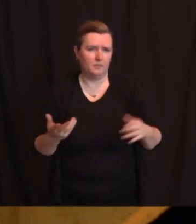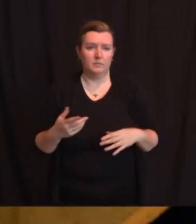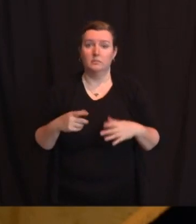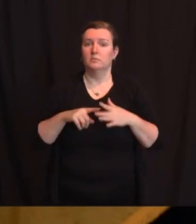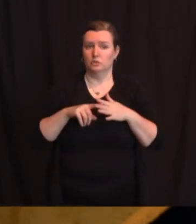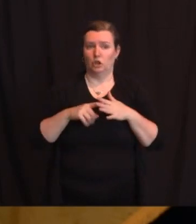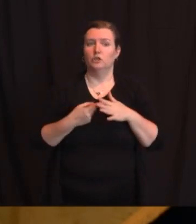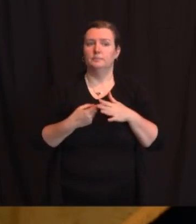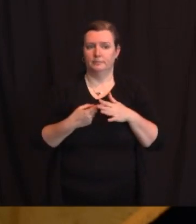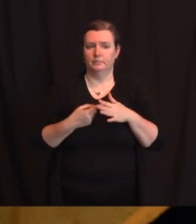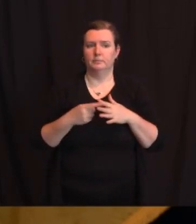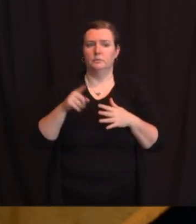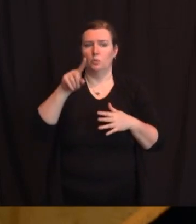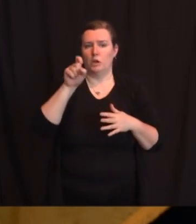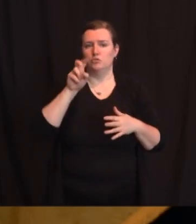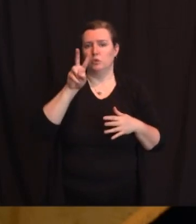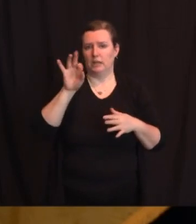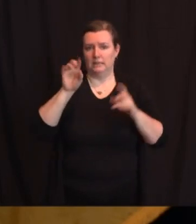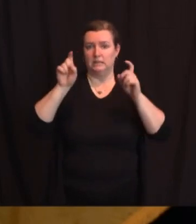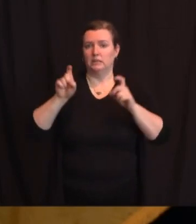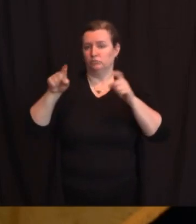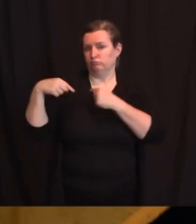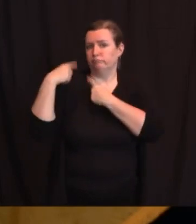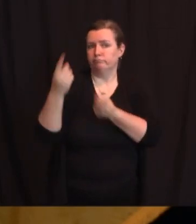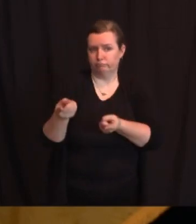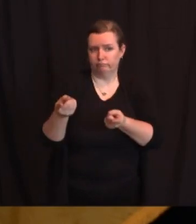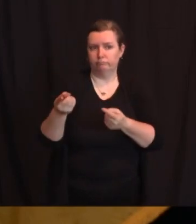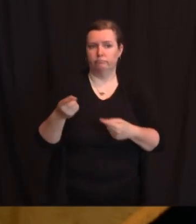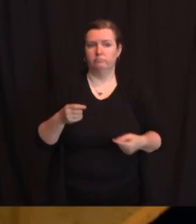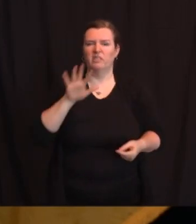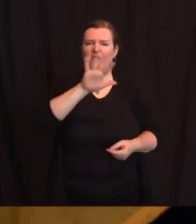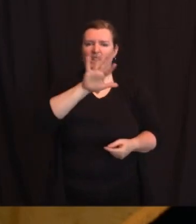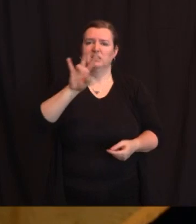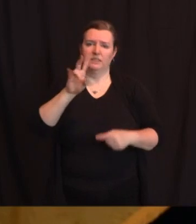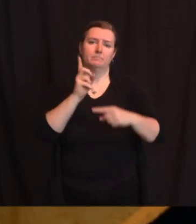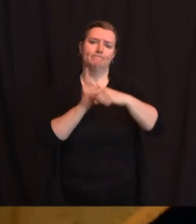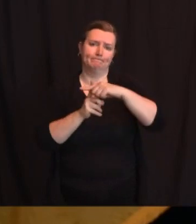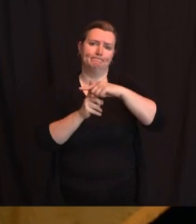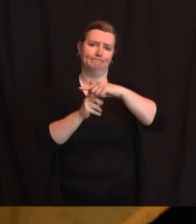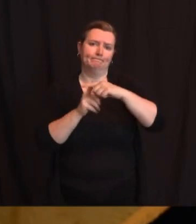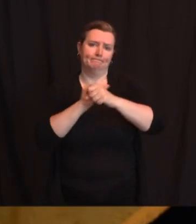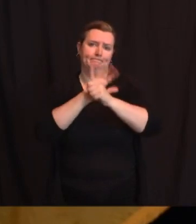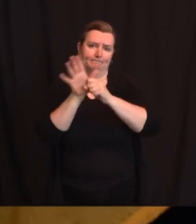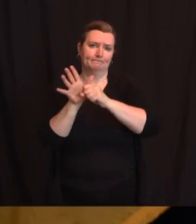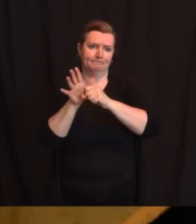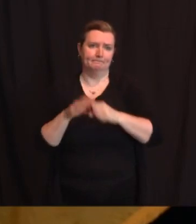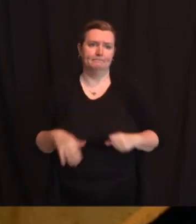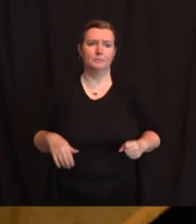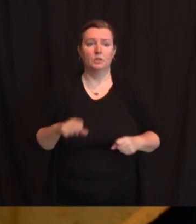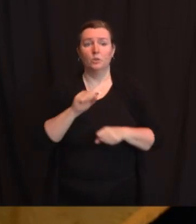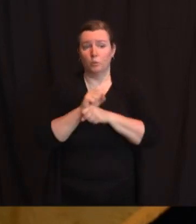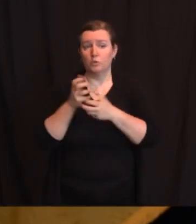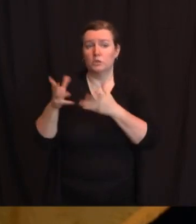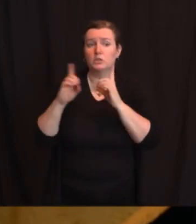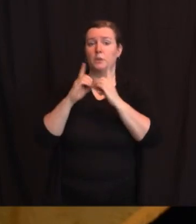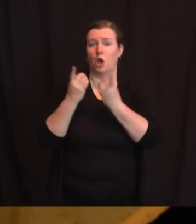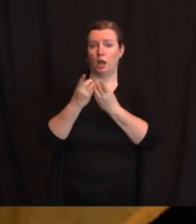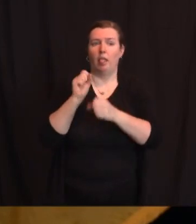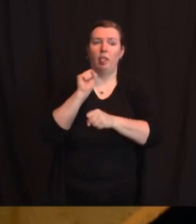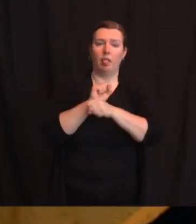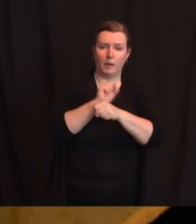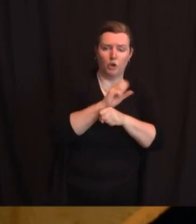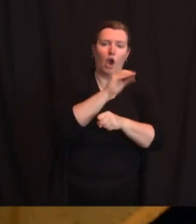positive. Working with the federally qualified health centers, the Departments of Labor and Agriculture, a plan has